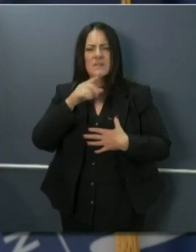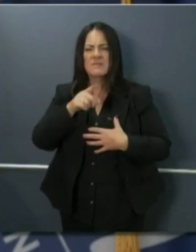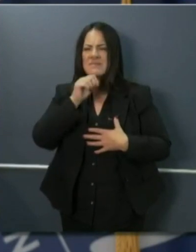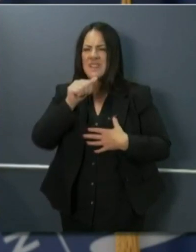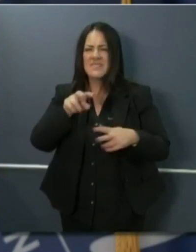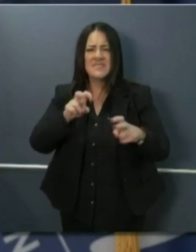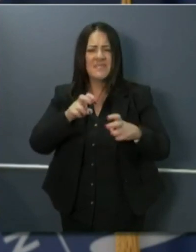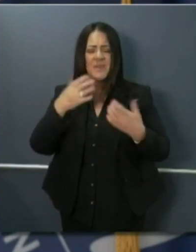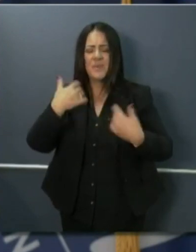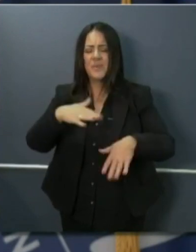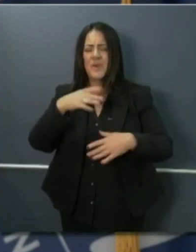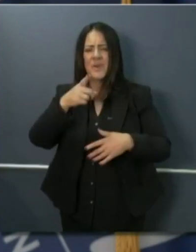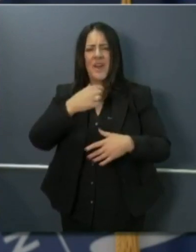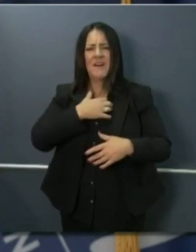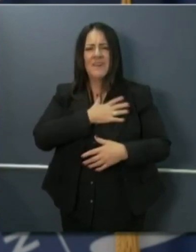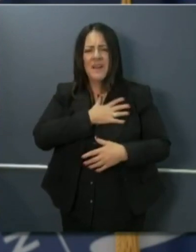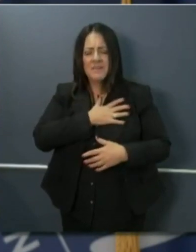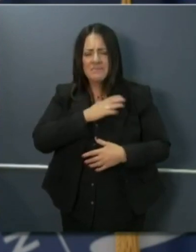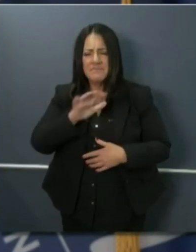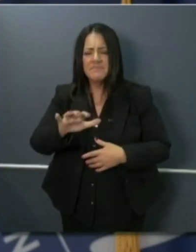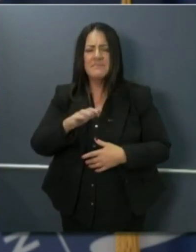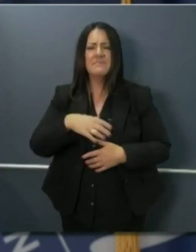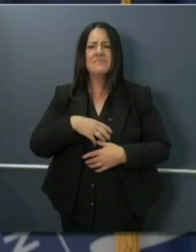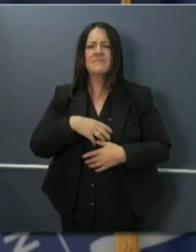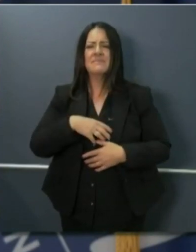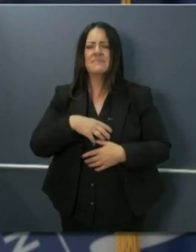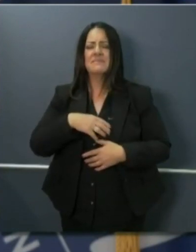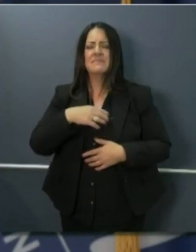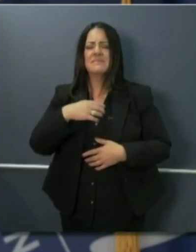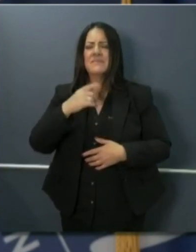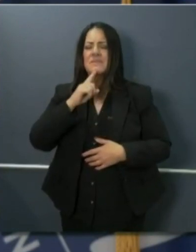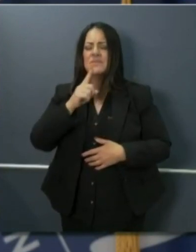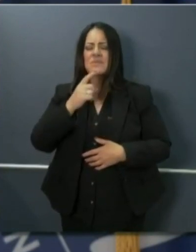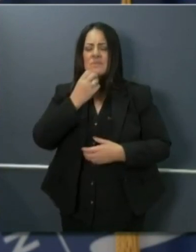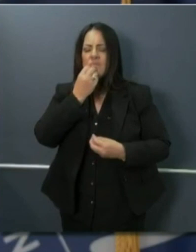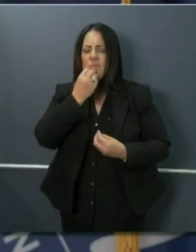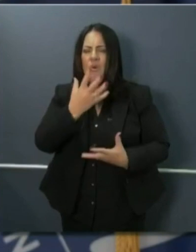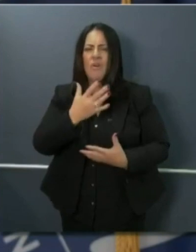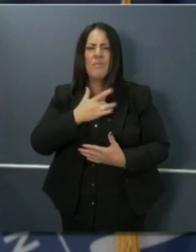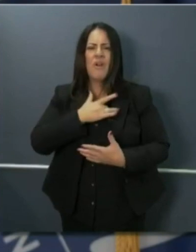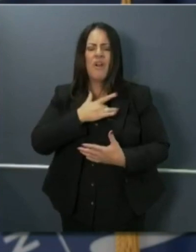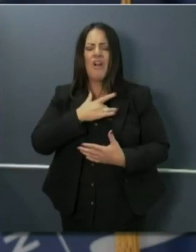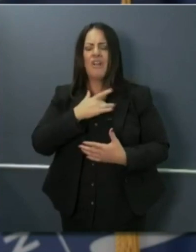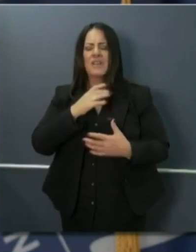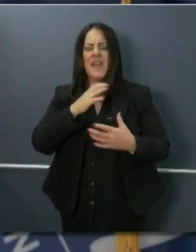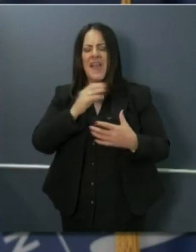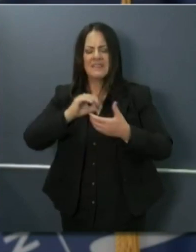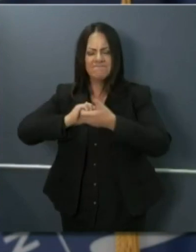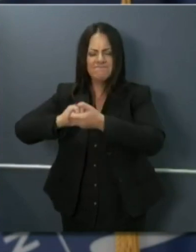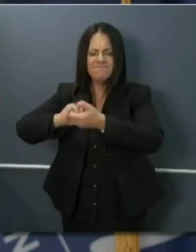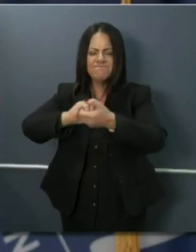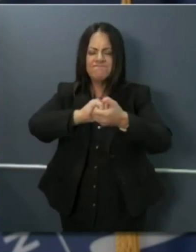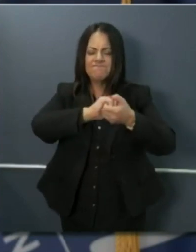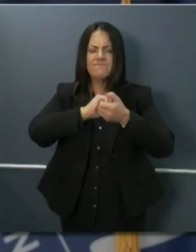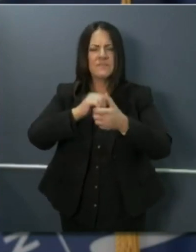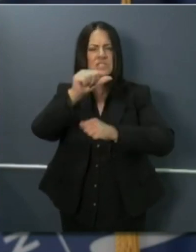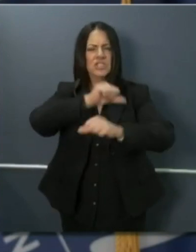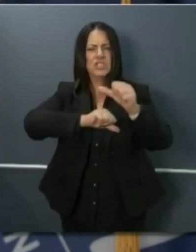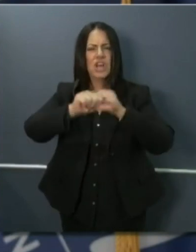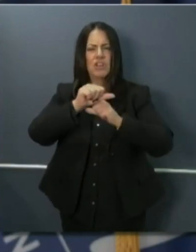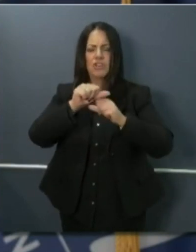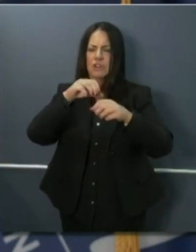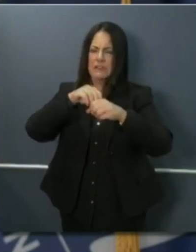with compassion and heartwarming, caring solidarity through this. I know we're going to hear many, many, many